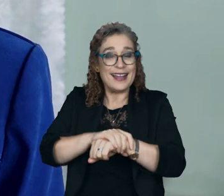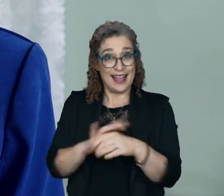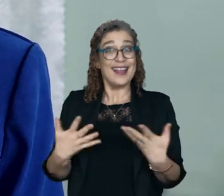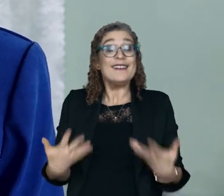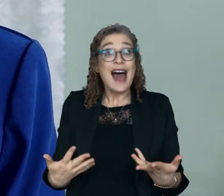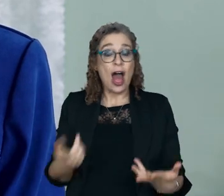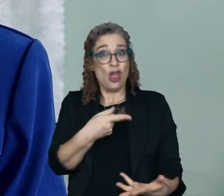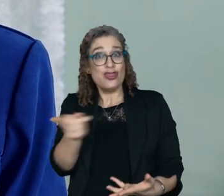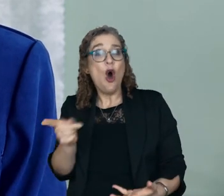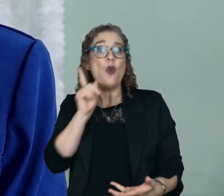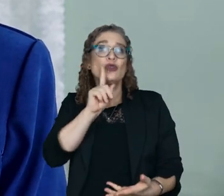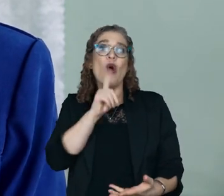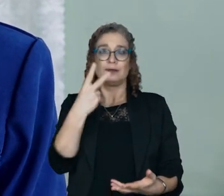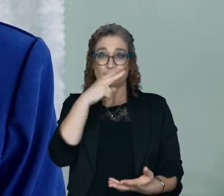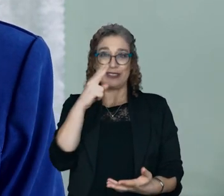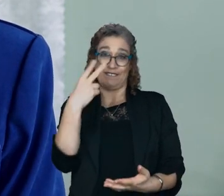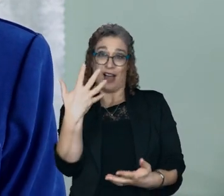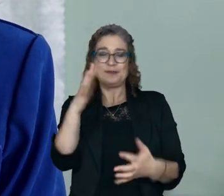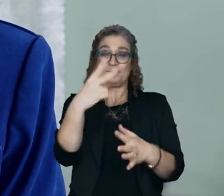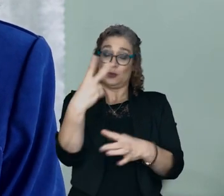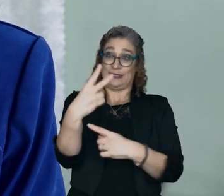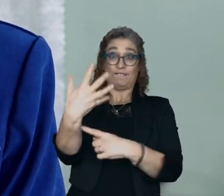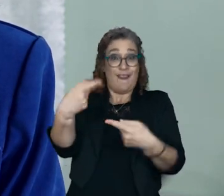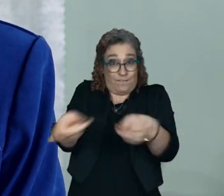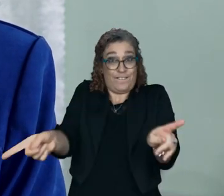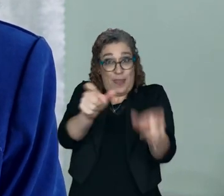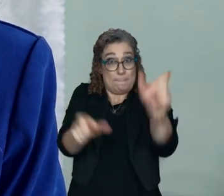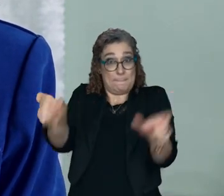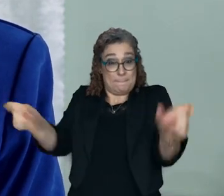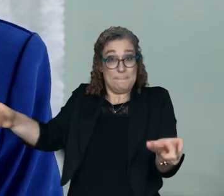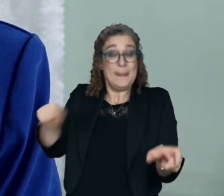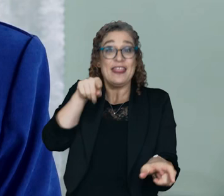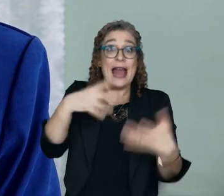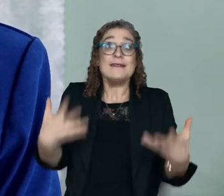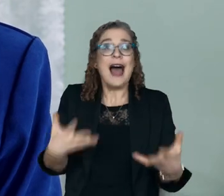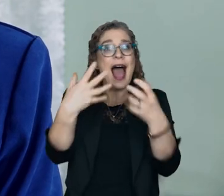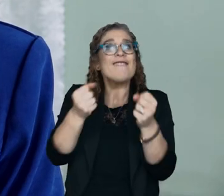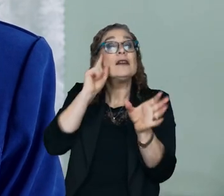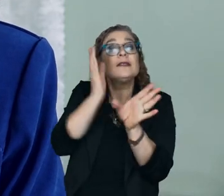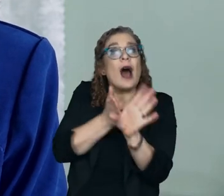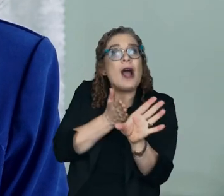receiving psychosocial support from the members there.